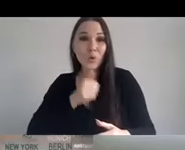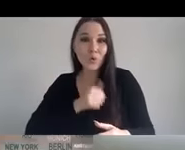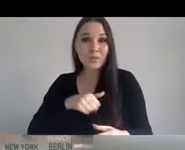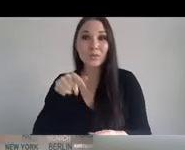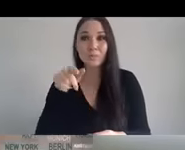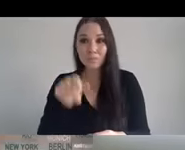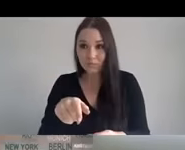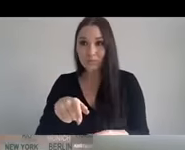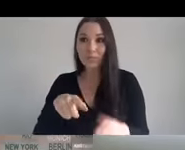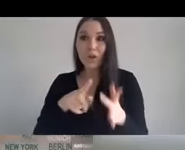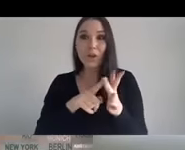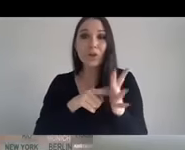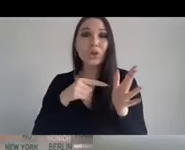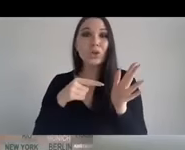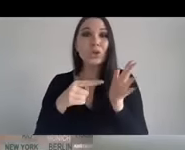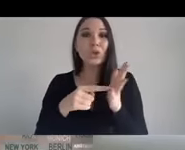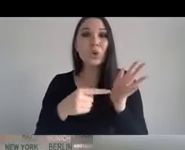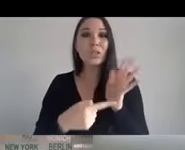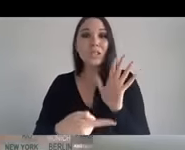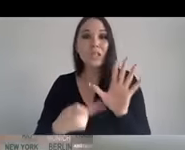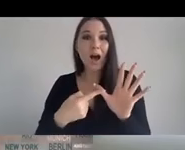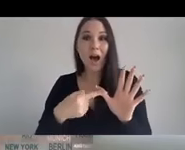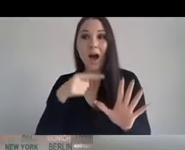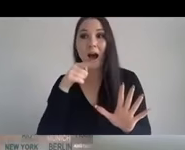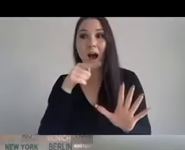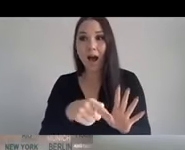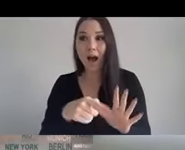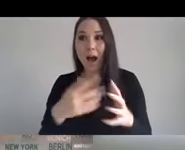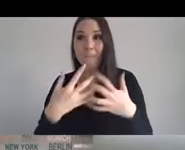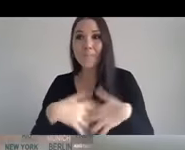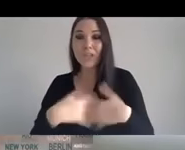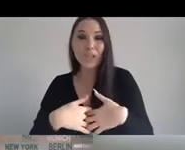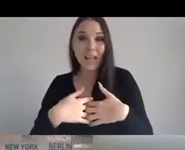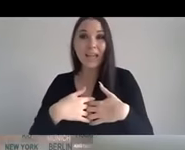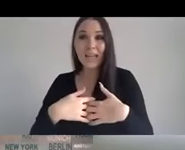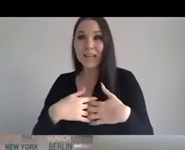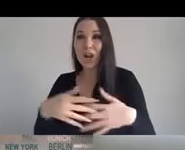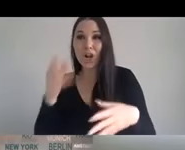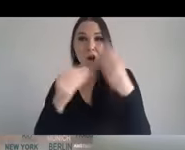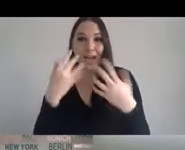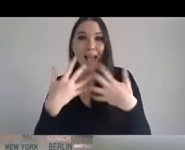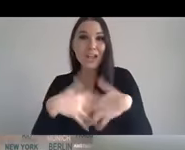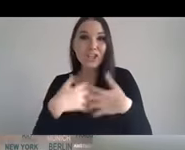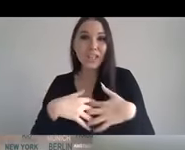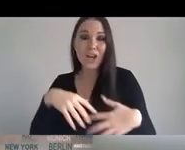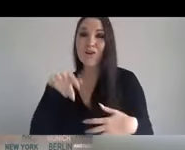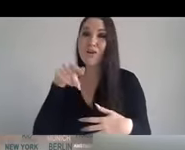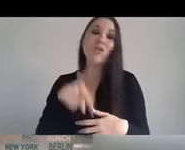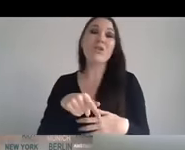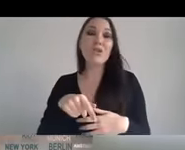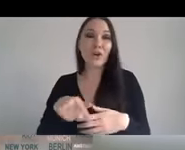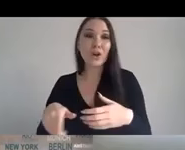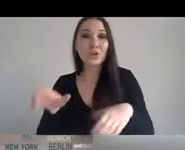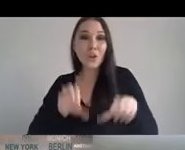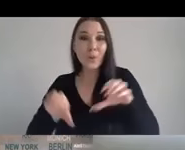from ML6. Juta holds a master's degree in computer science. She's done ML6 in 2017, and she's